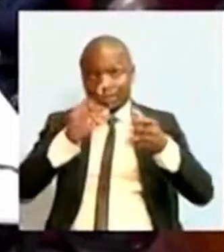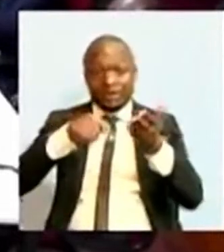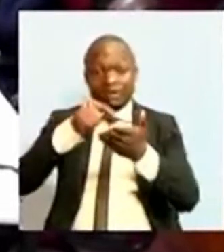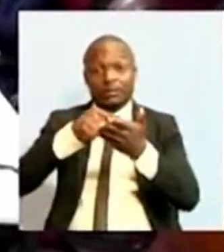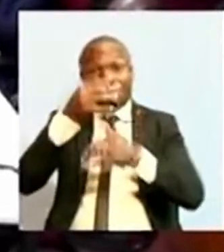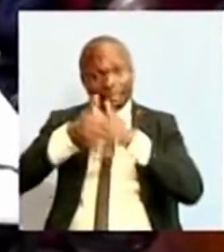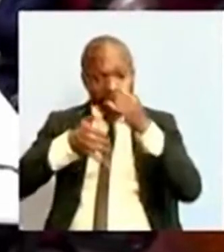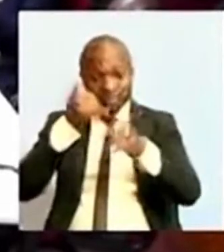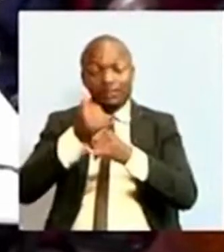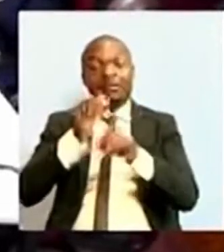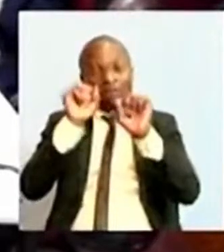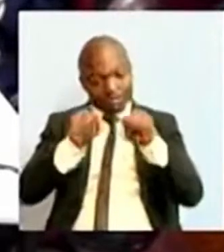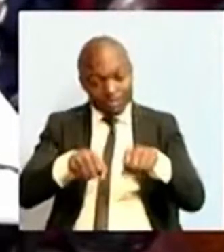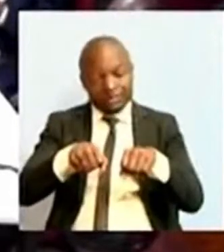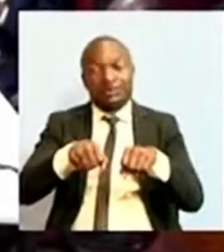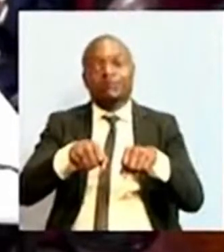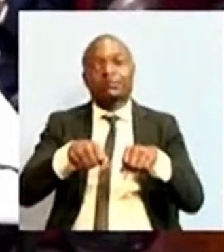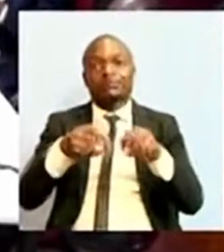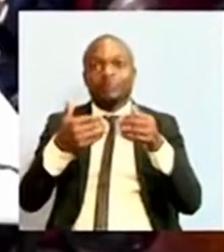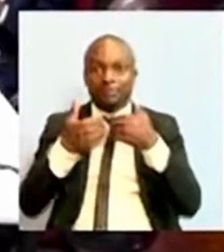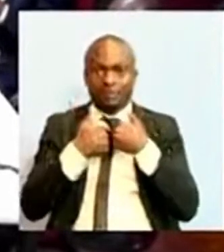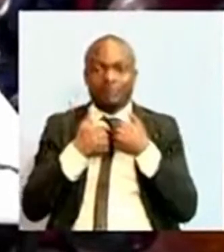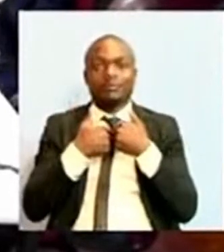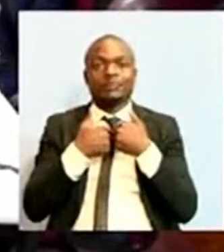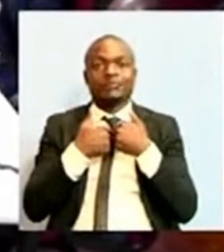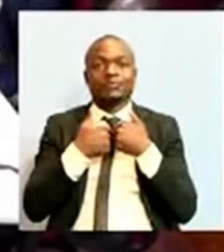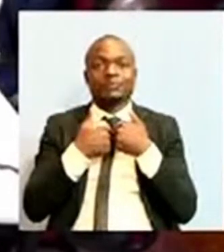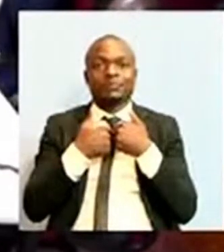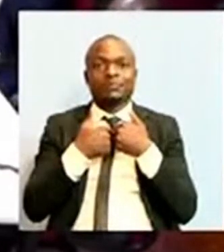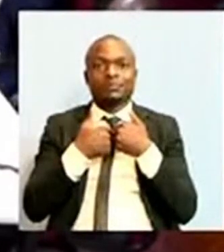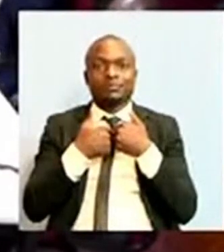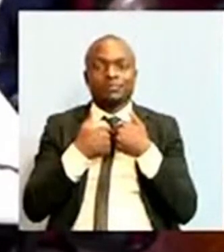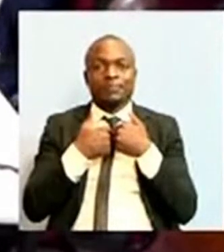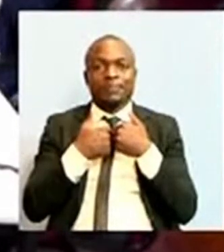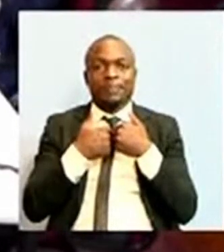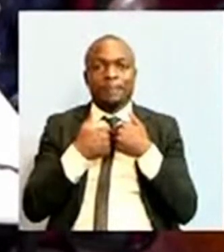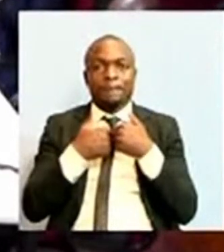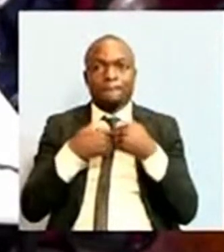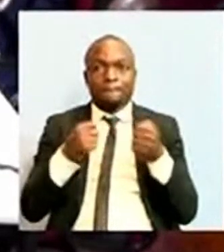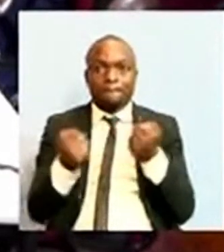can approve, we can have an updated rule that would then